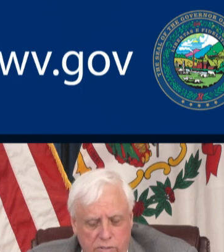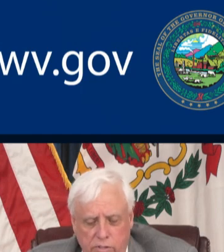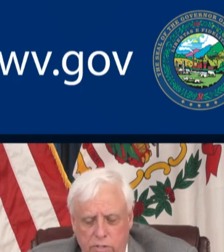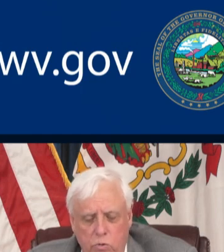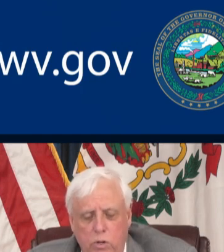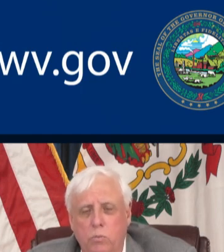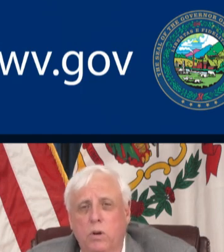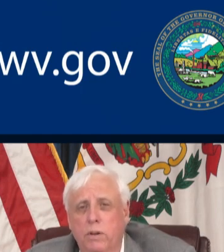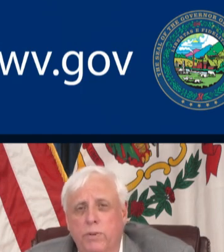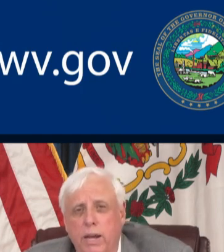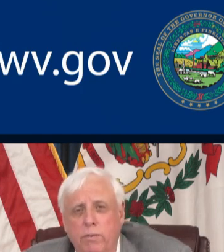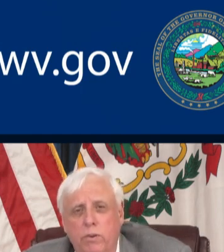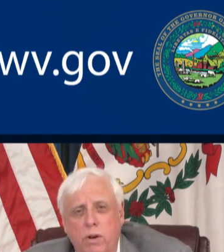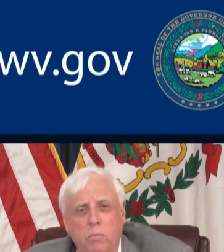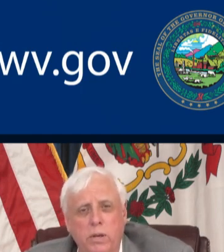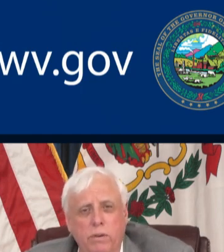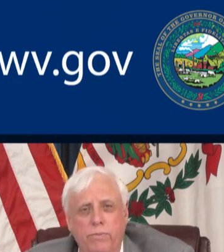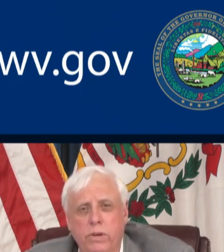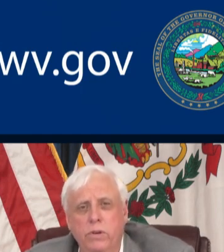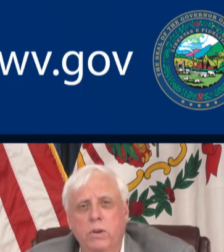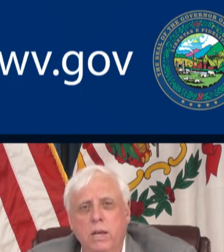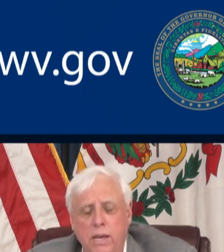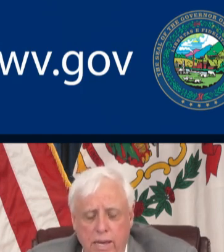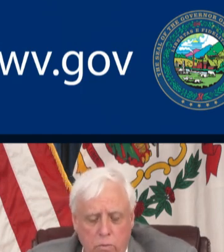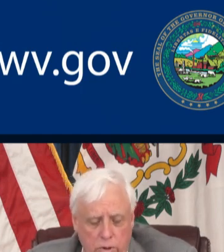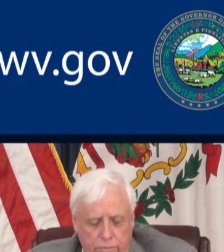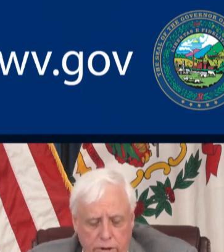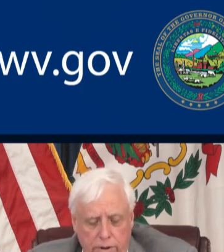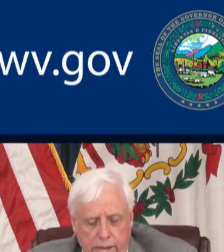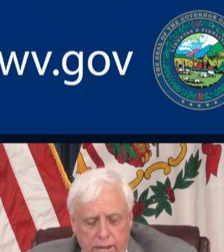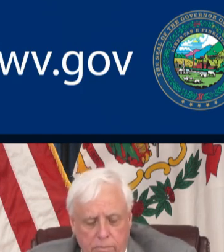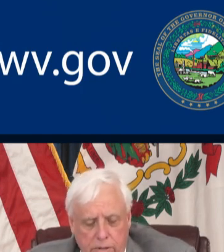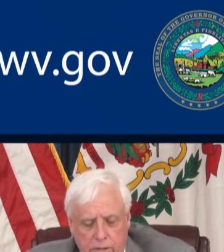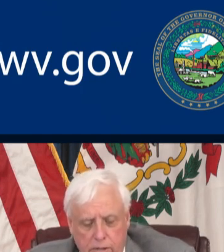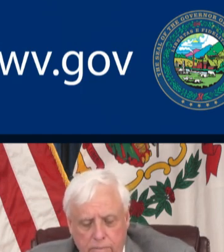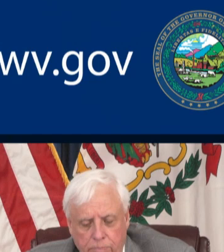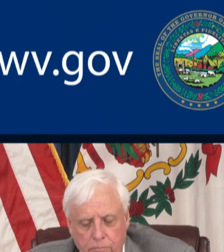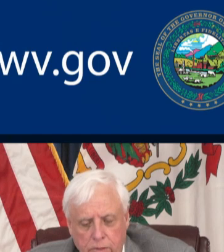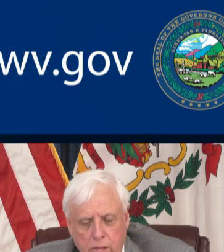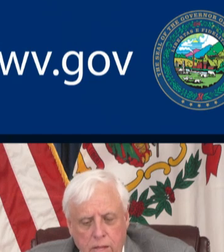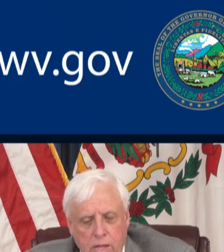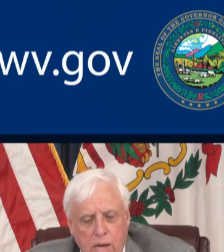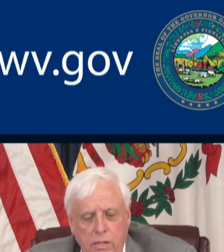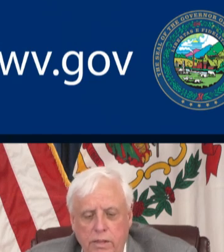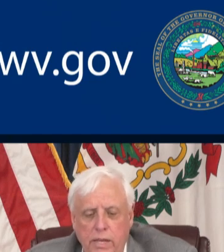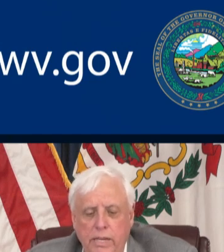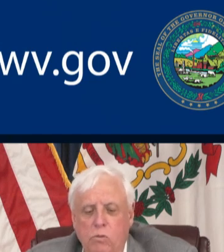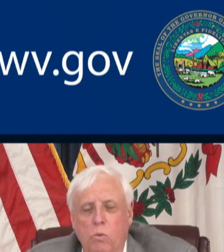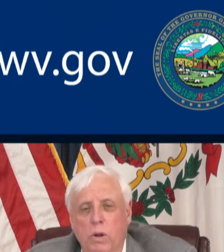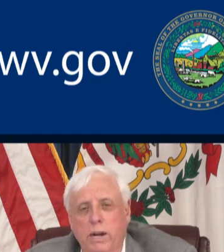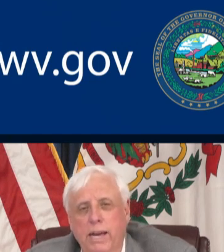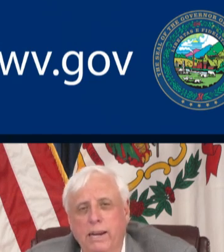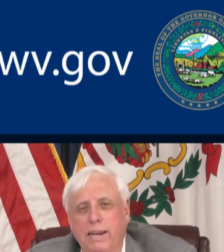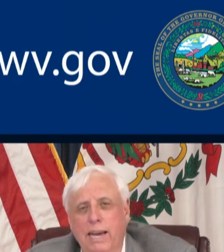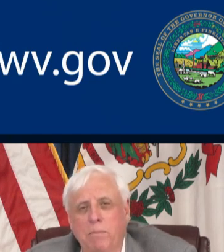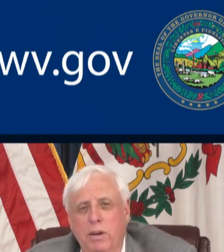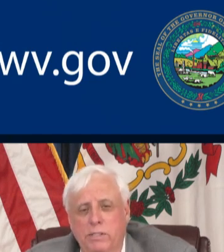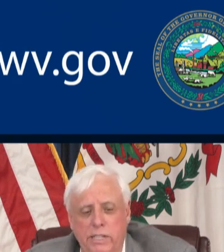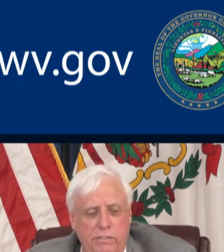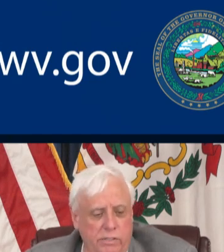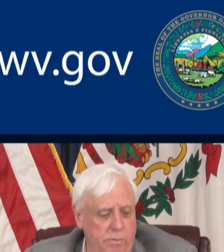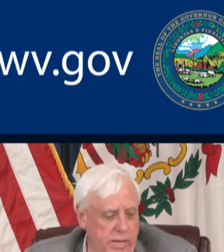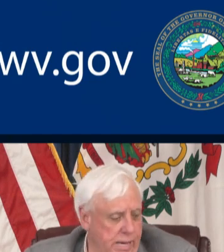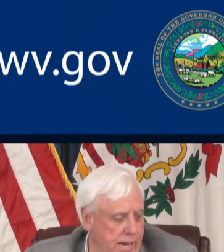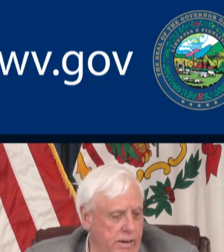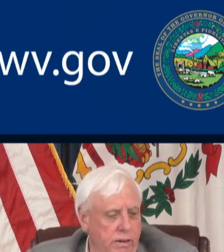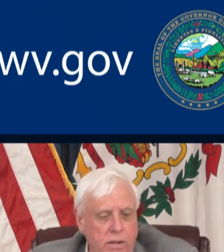call us on 211 if you're having trouble getting food, and we'll figure it out. But other thing is, we're running out of time on our